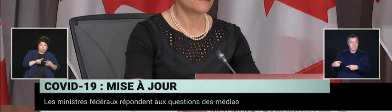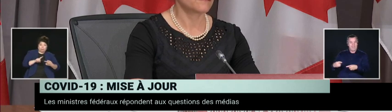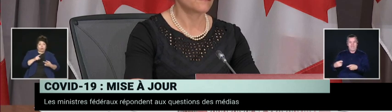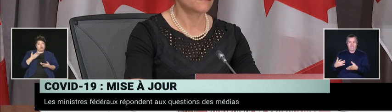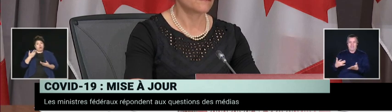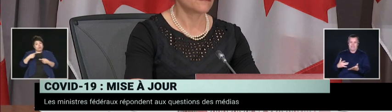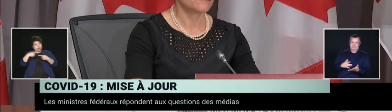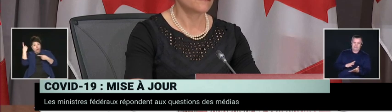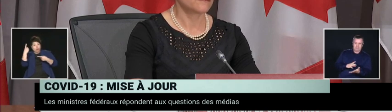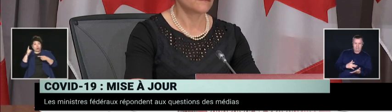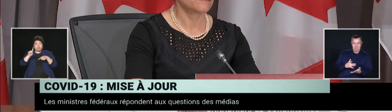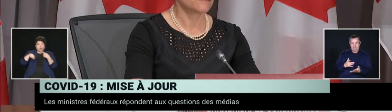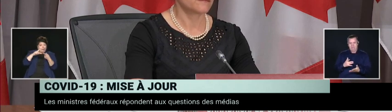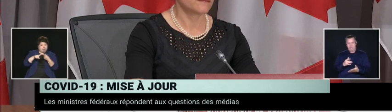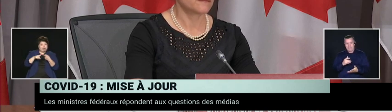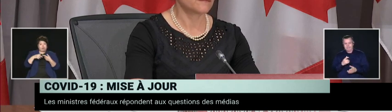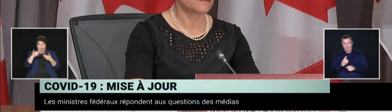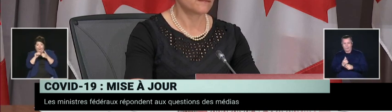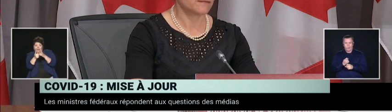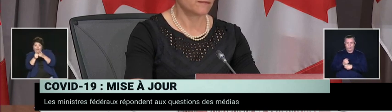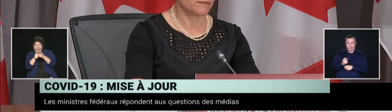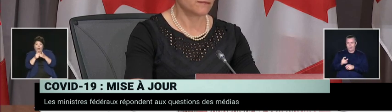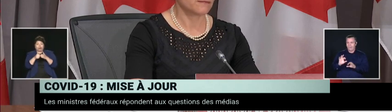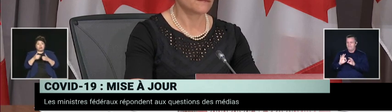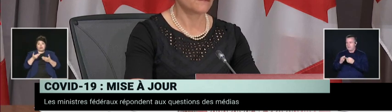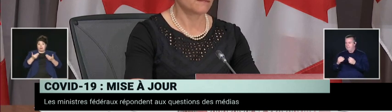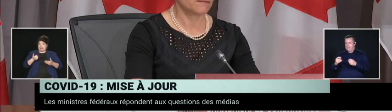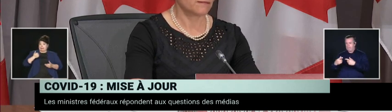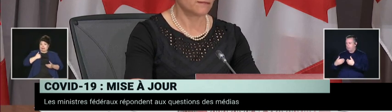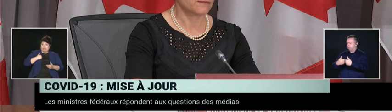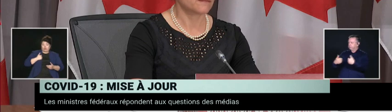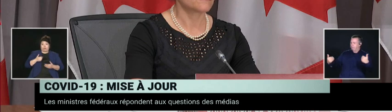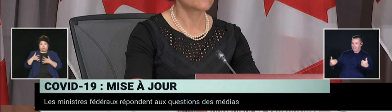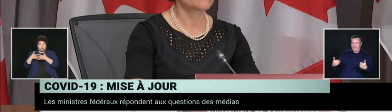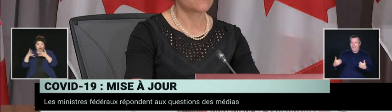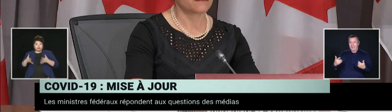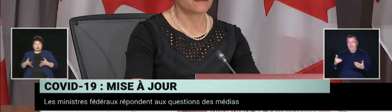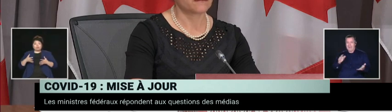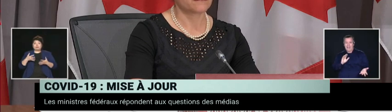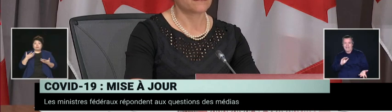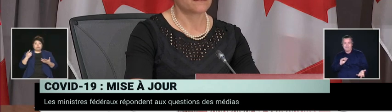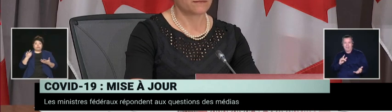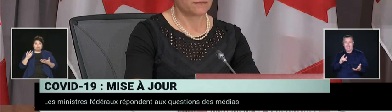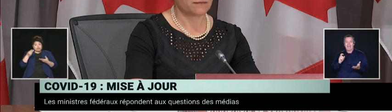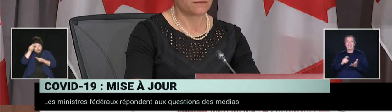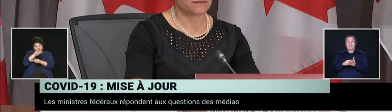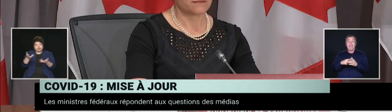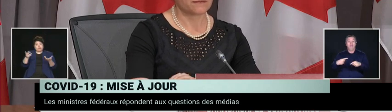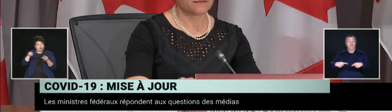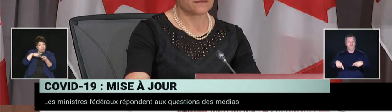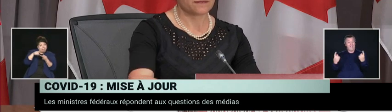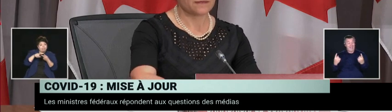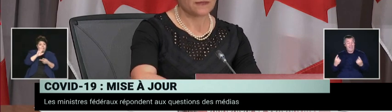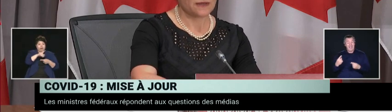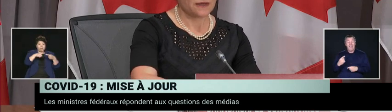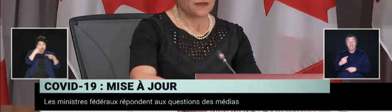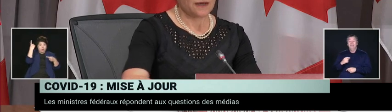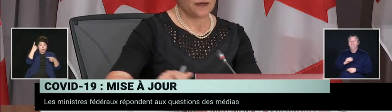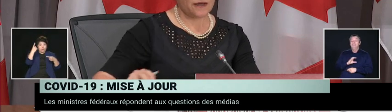comes. So when will Canadians and Americans start hearing more about how the border will open instead of whether it will?